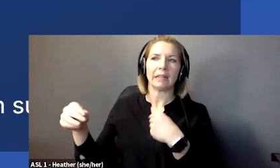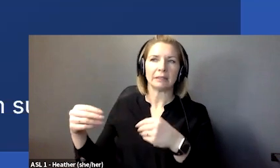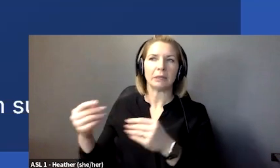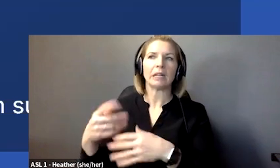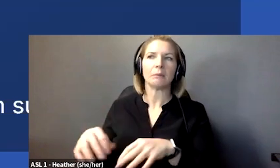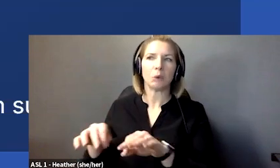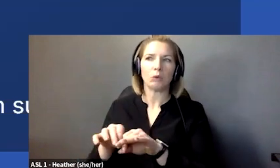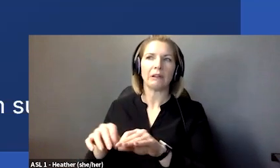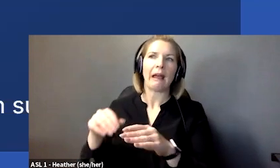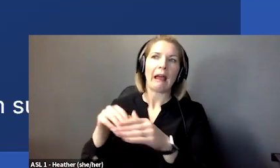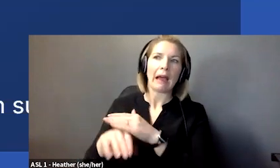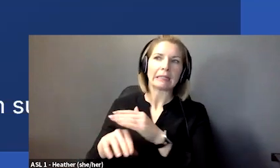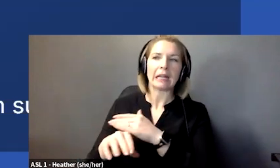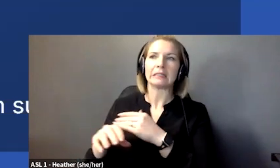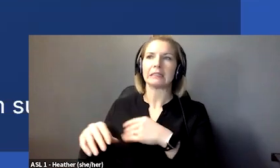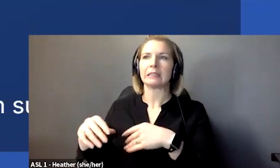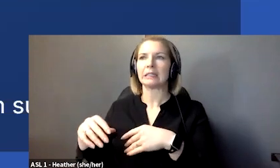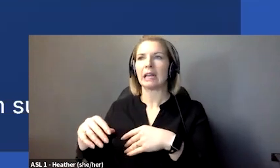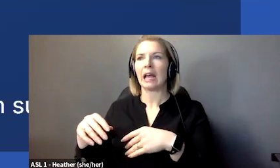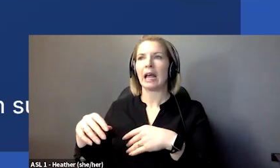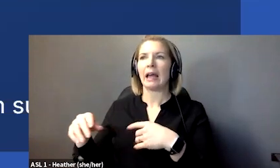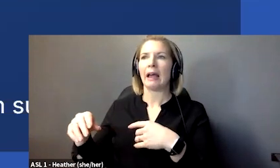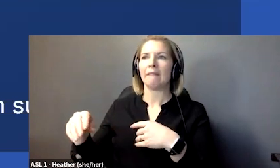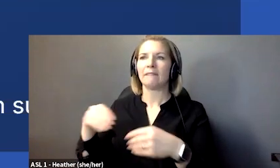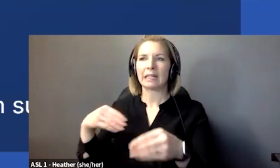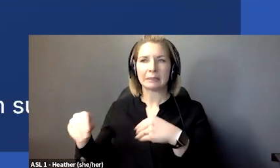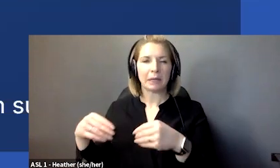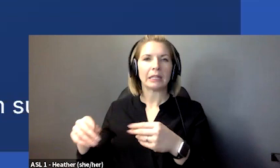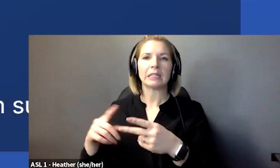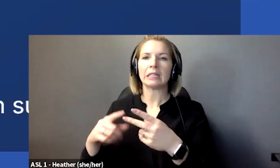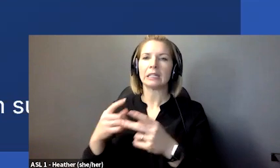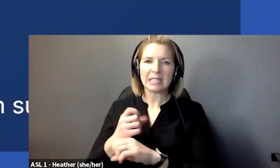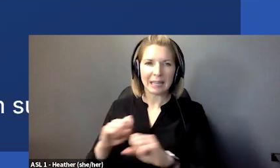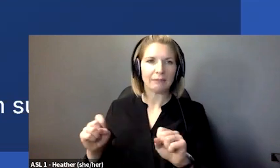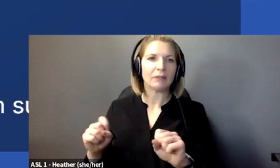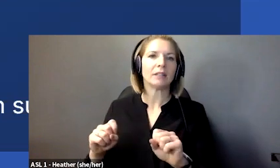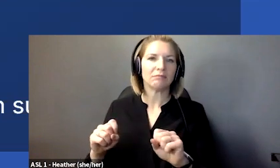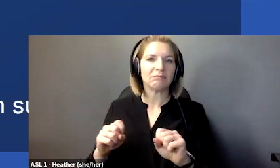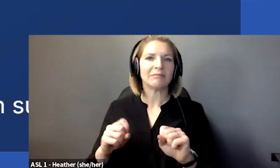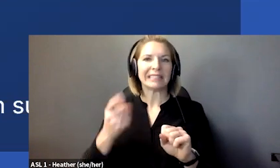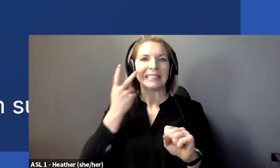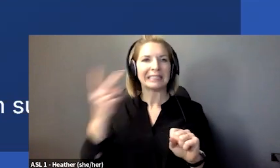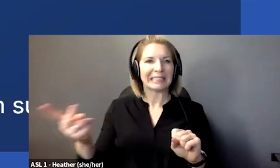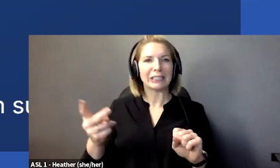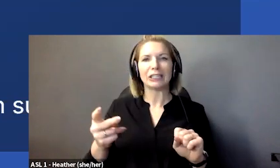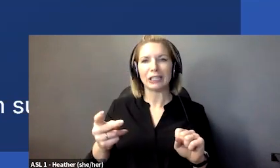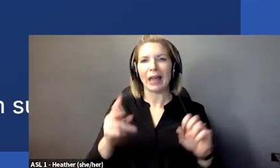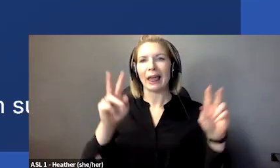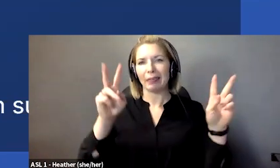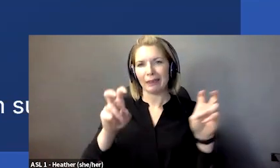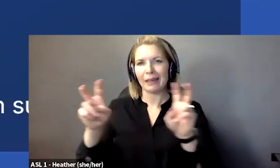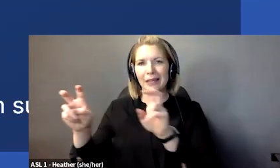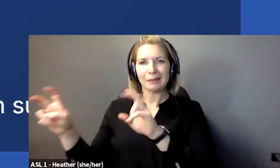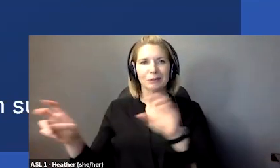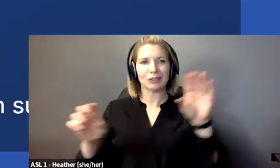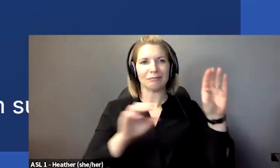access, workplace factors, flexibility, safety, and just supporting people across the diversity